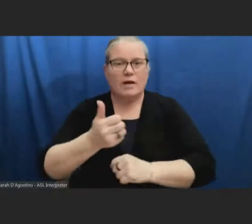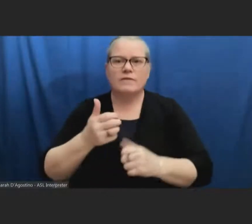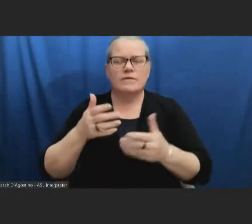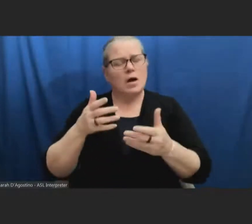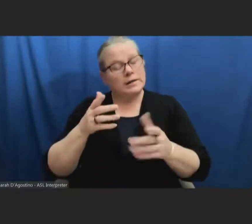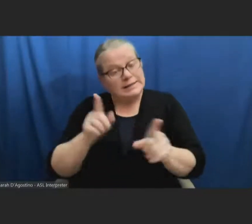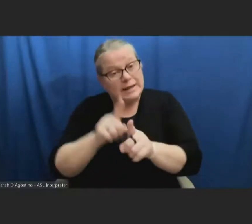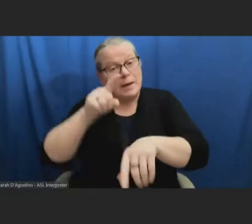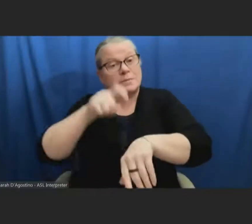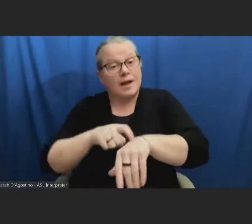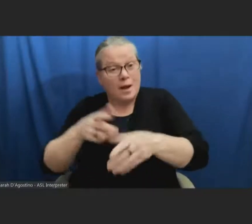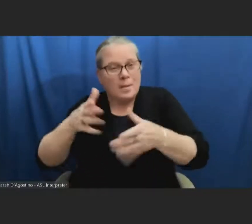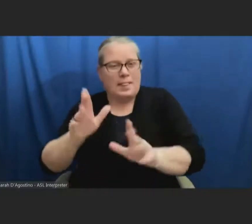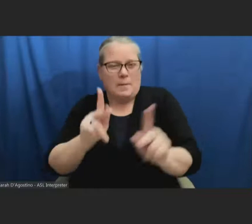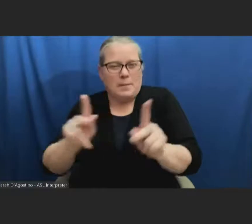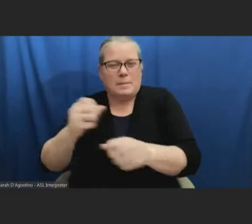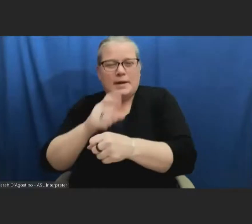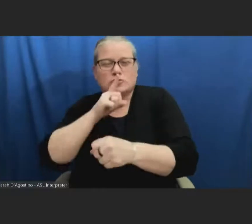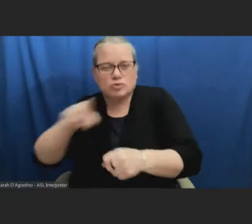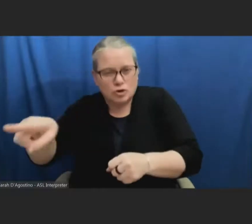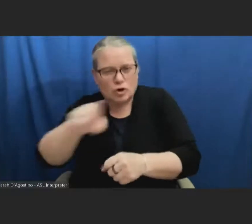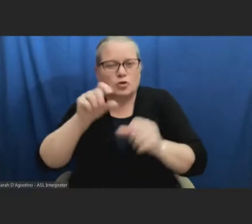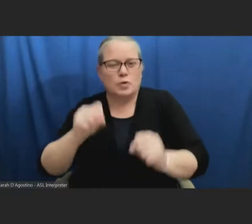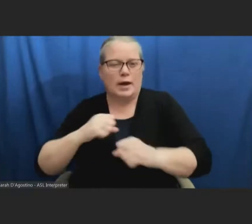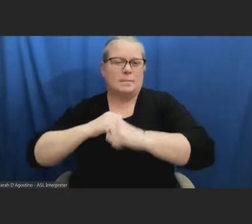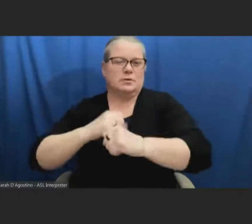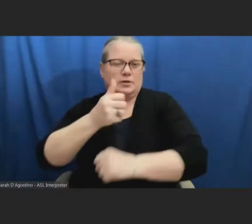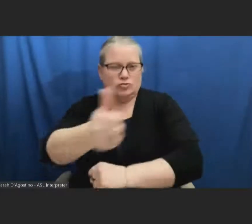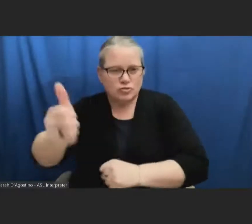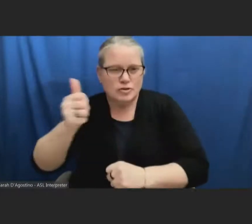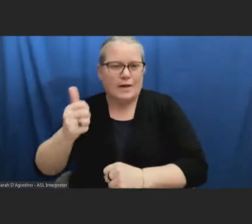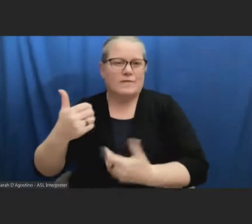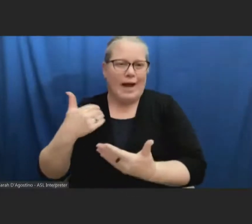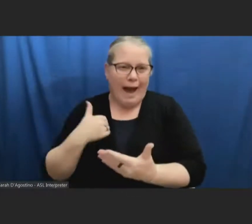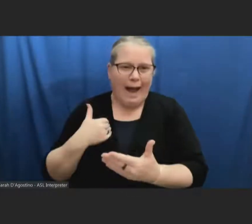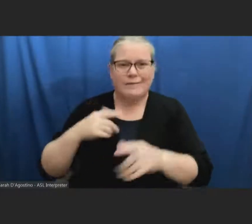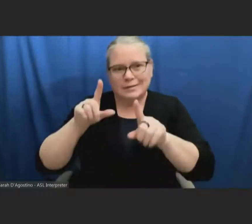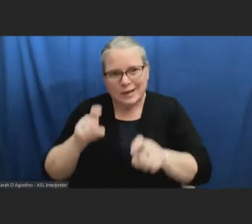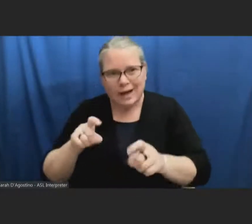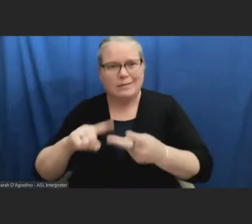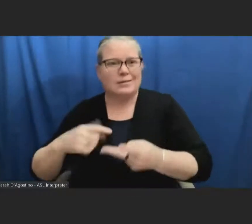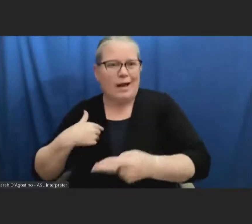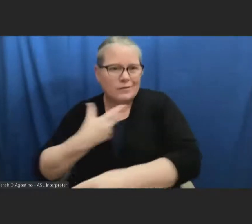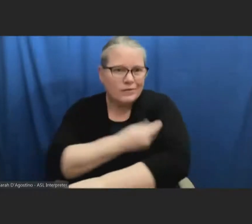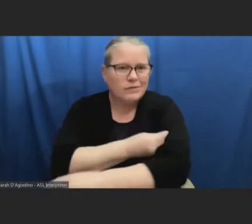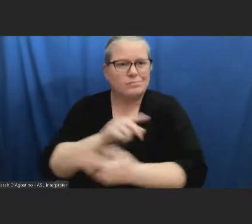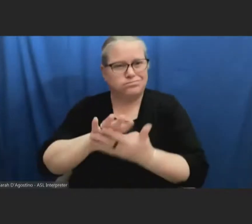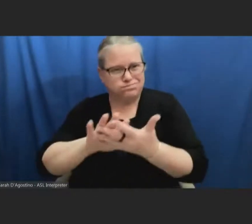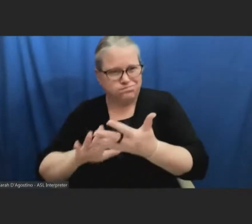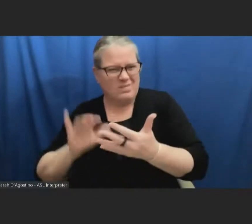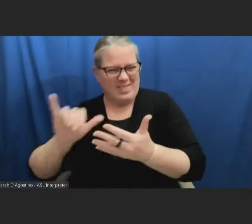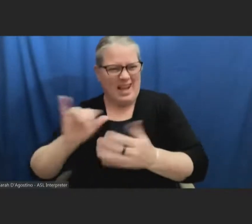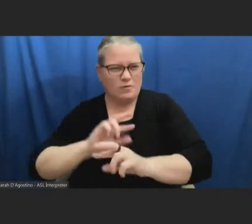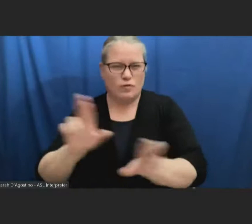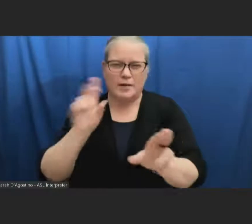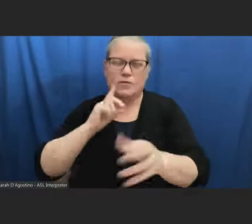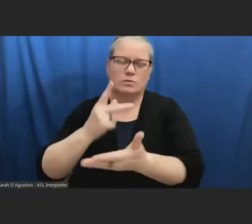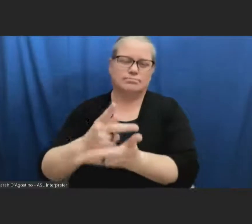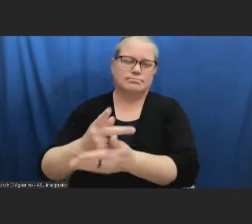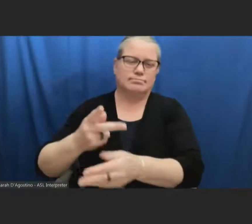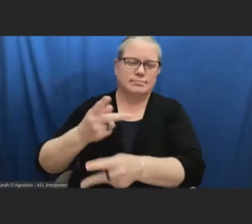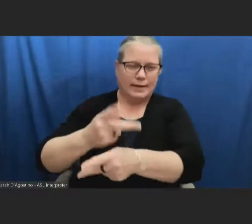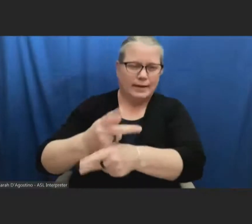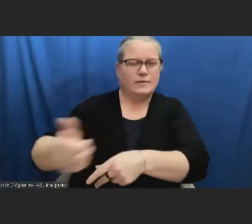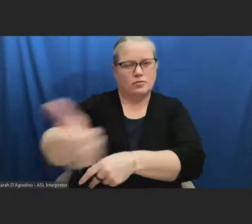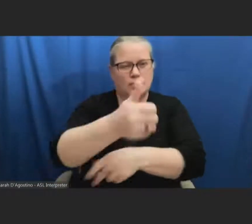steps to keep themselves safe. And then that gets to the therapeutics that you talked about. I think as we go into this year, we're going to see much more widespread